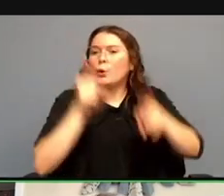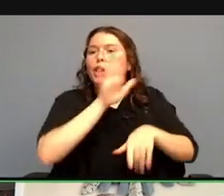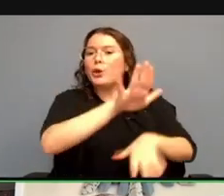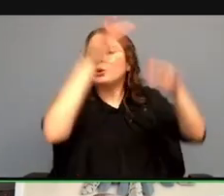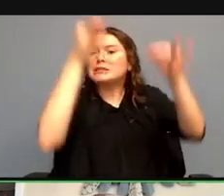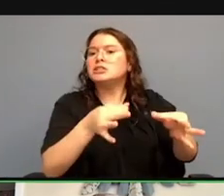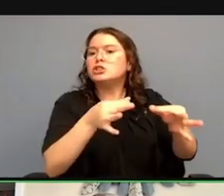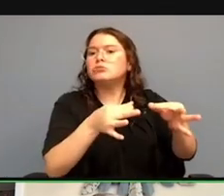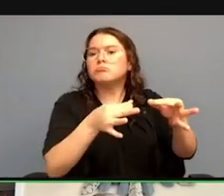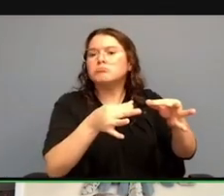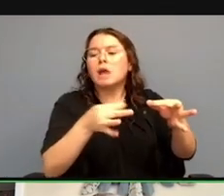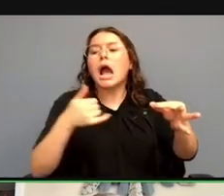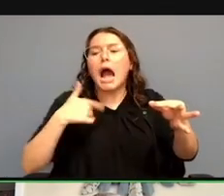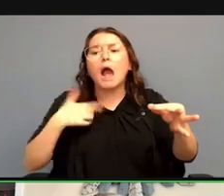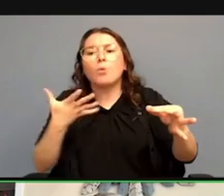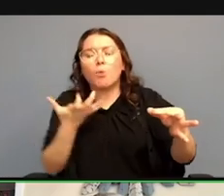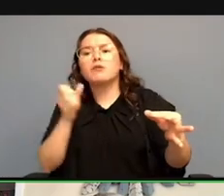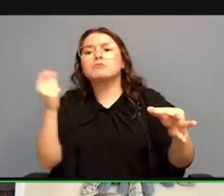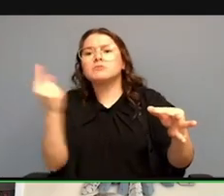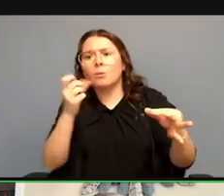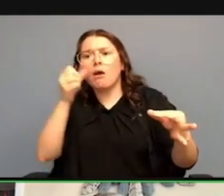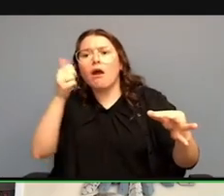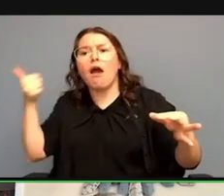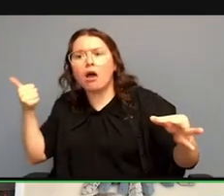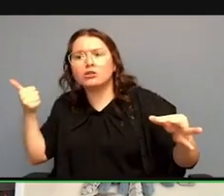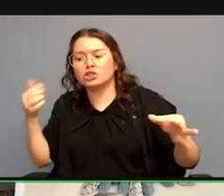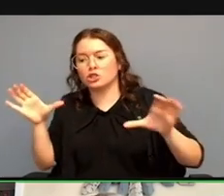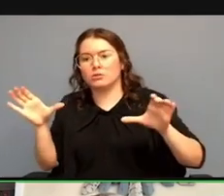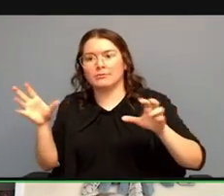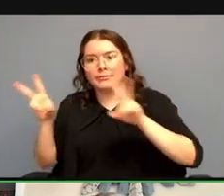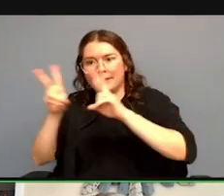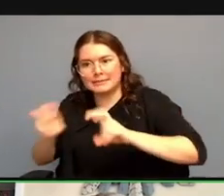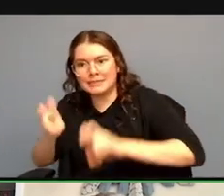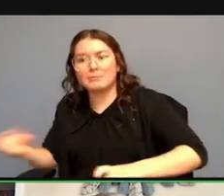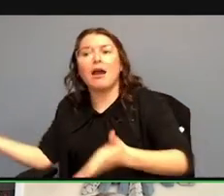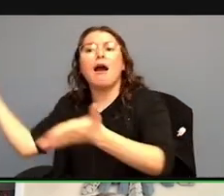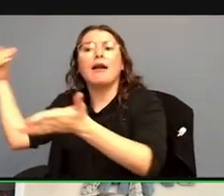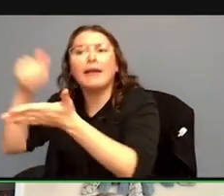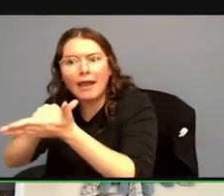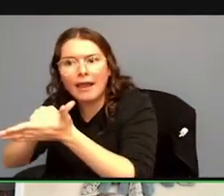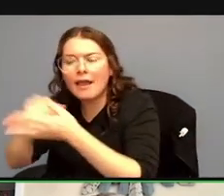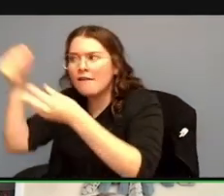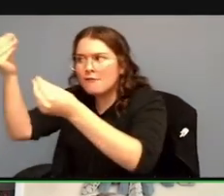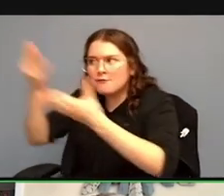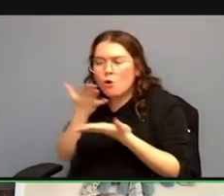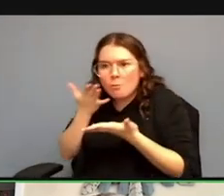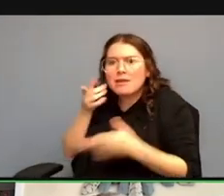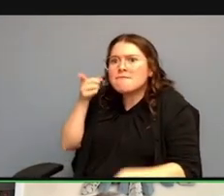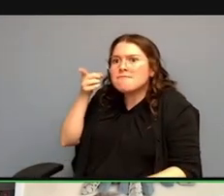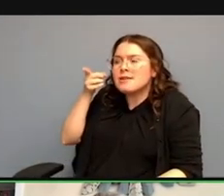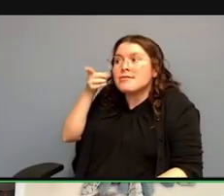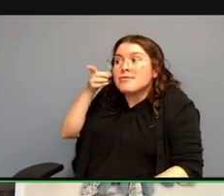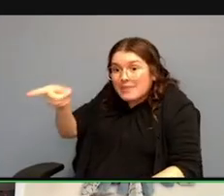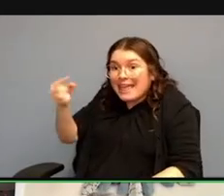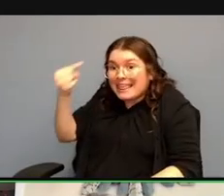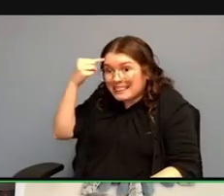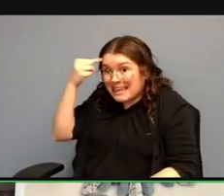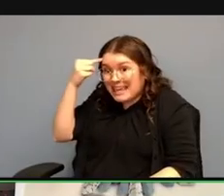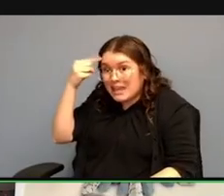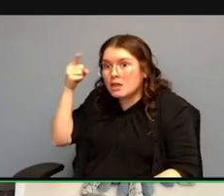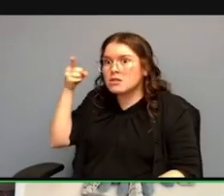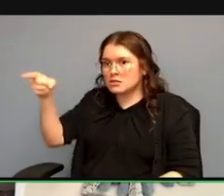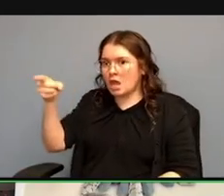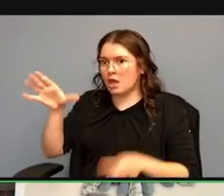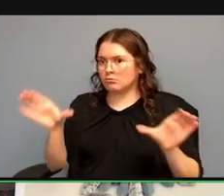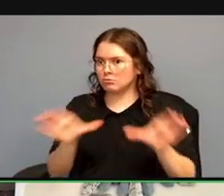decision. I want somebody else to repeat the assessments and tell me whether or not they were